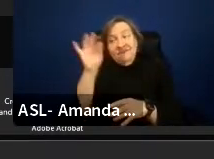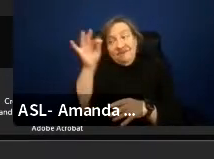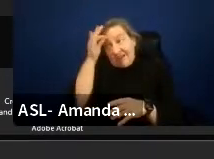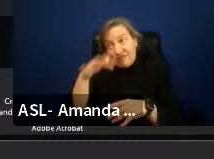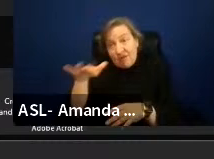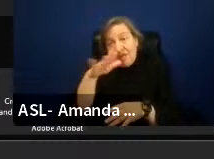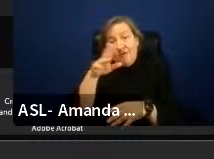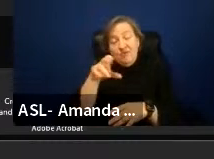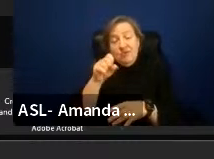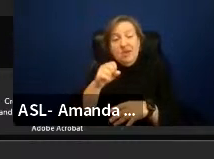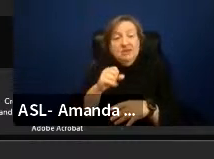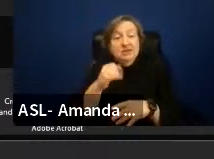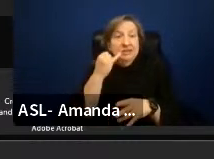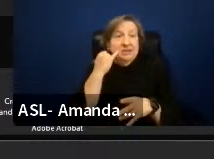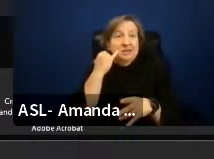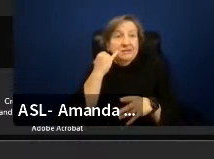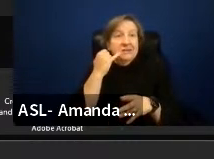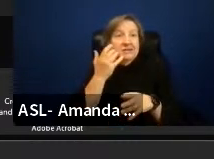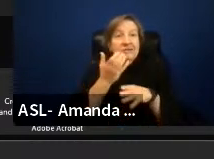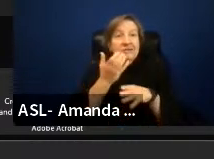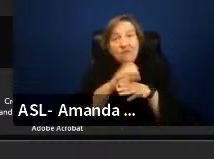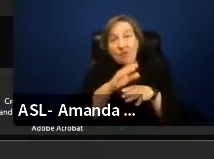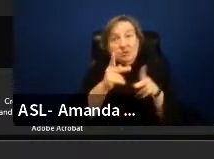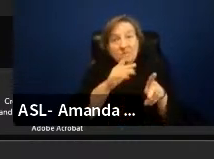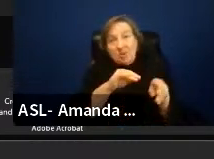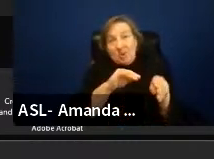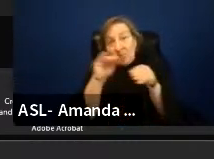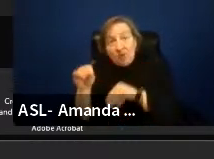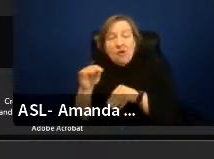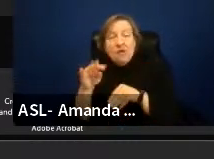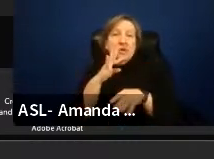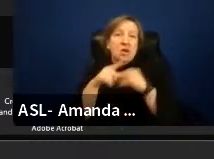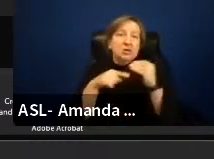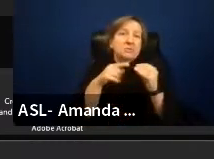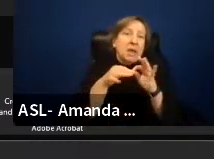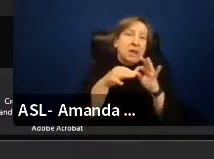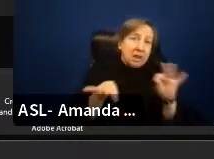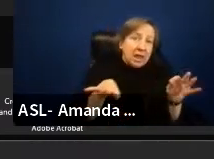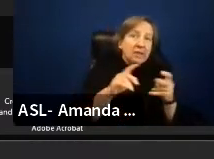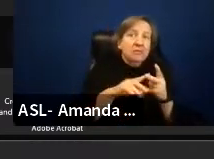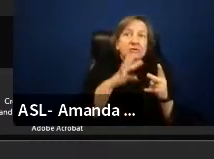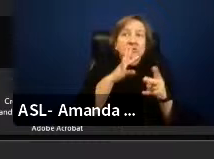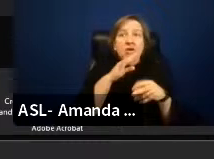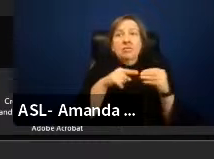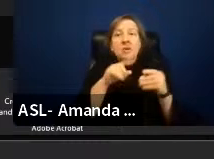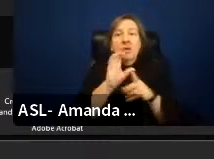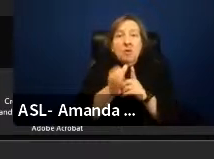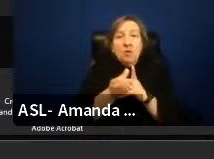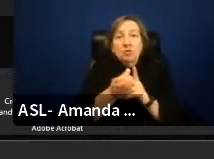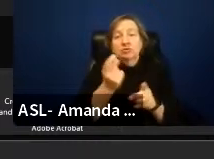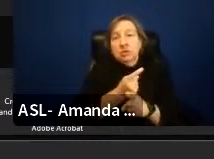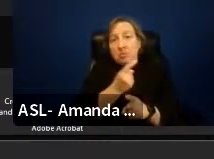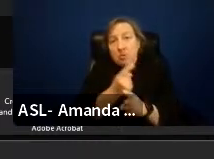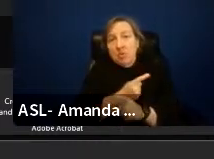to language, speaks to culturally appropriate